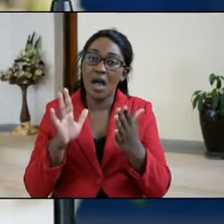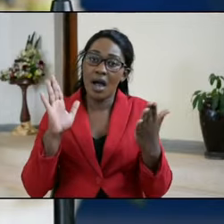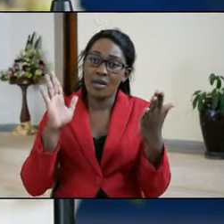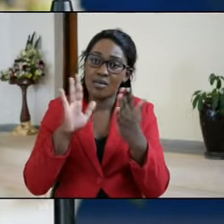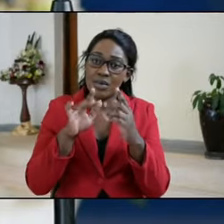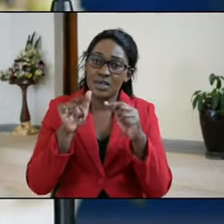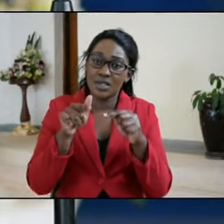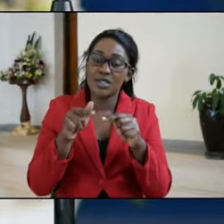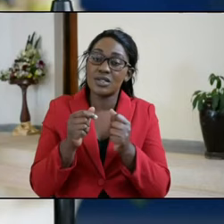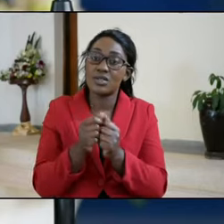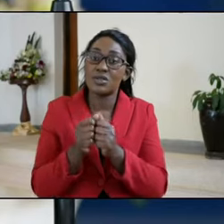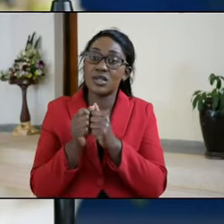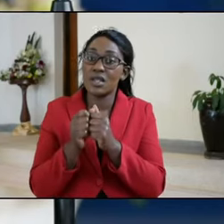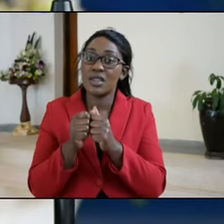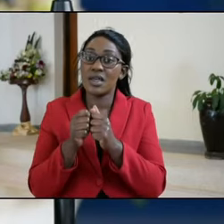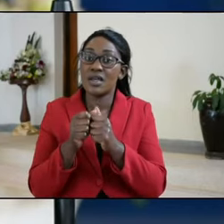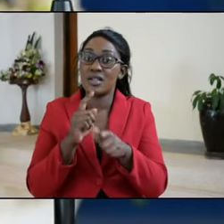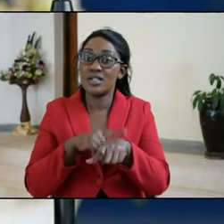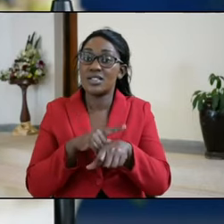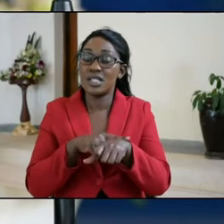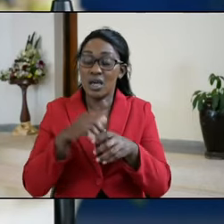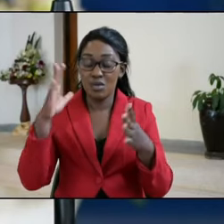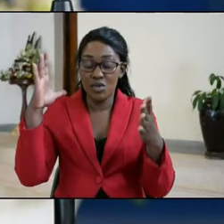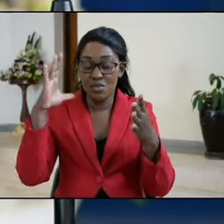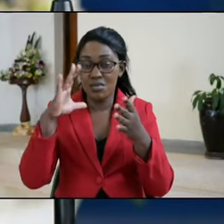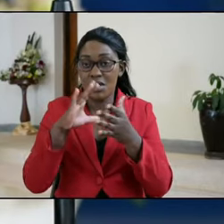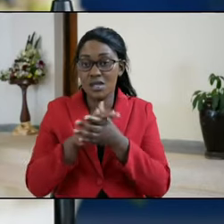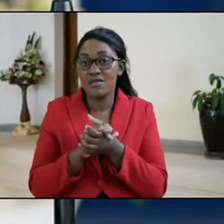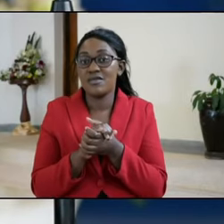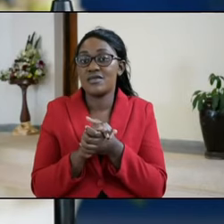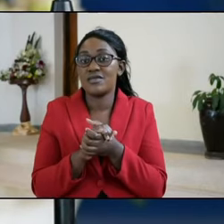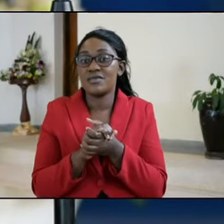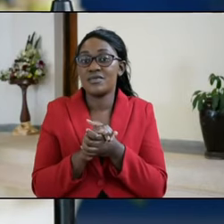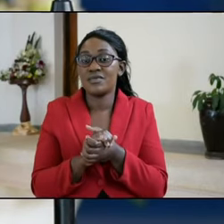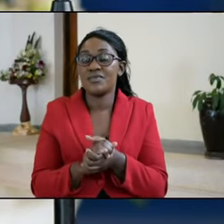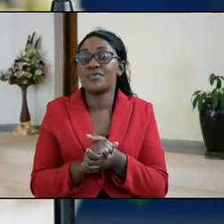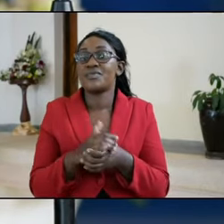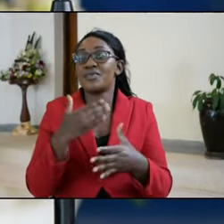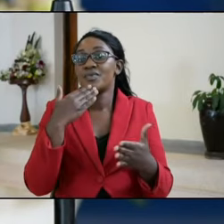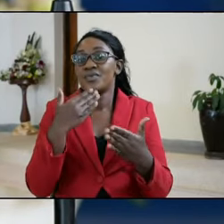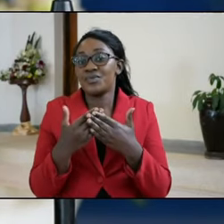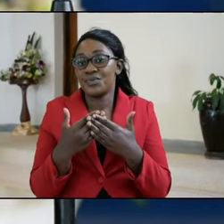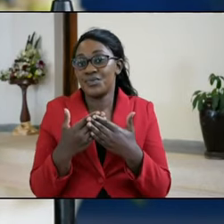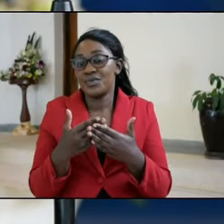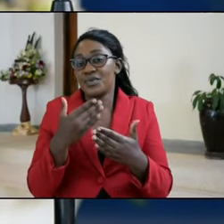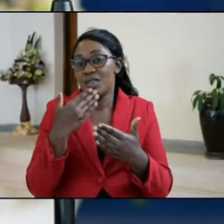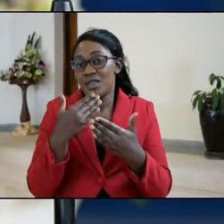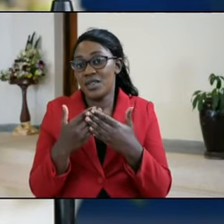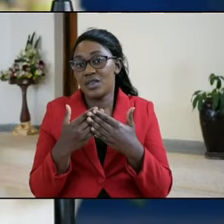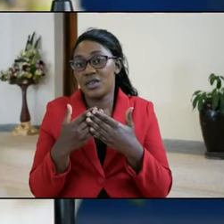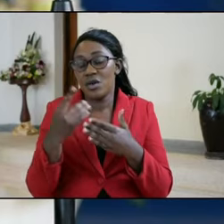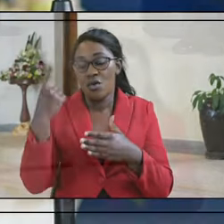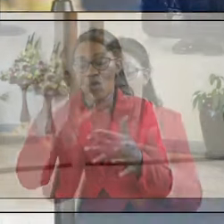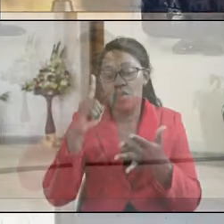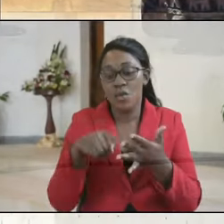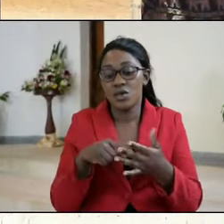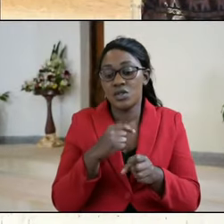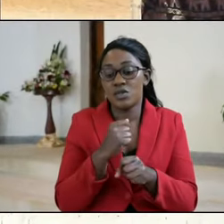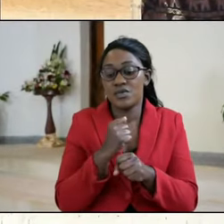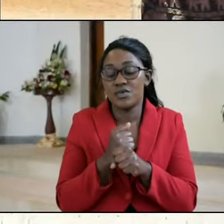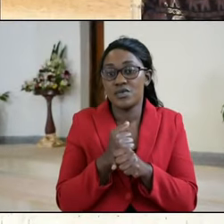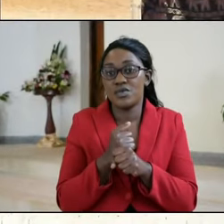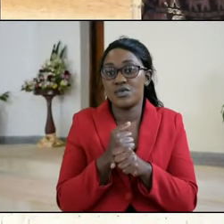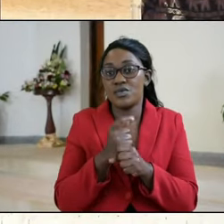us in this world. Thank you for giving us the context of the scripture that we have just digested.